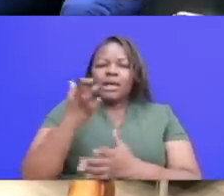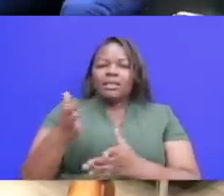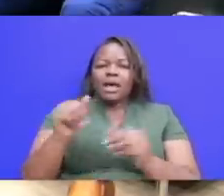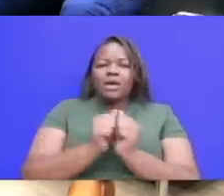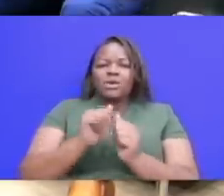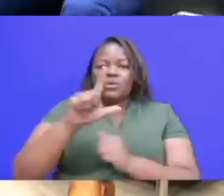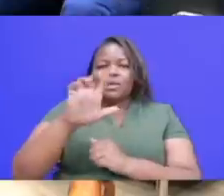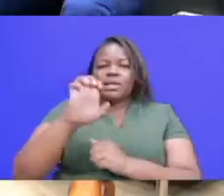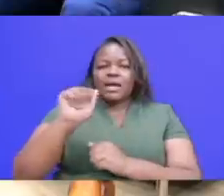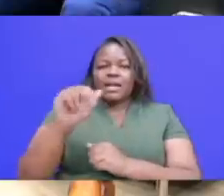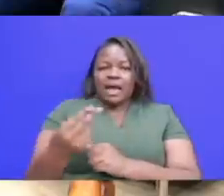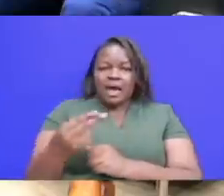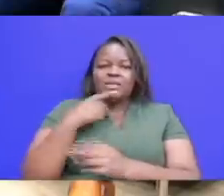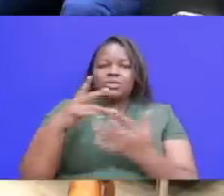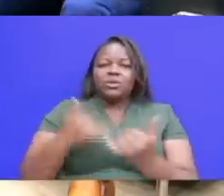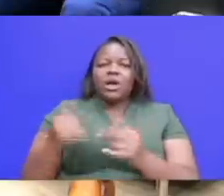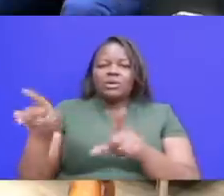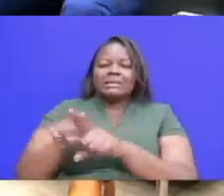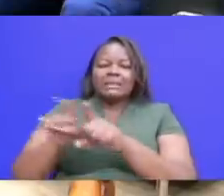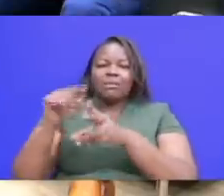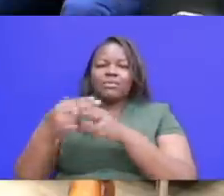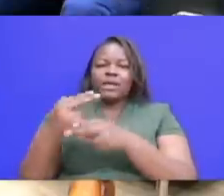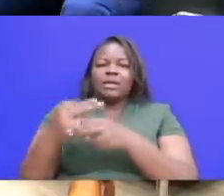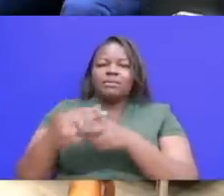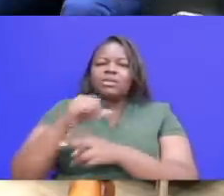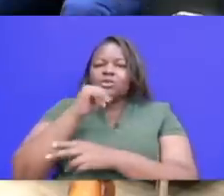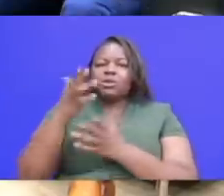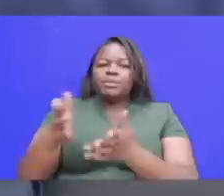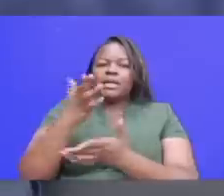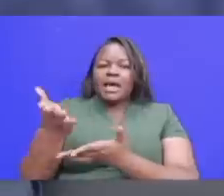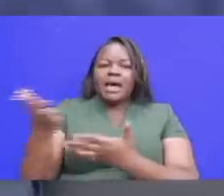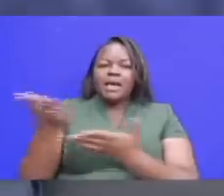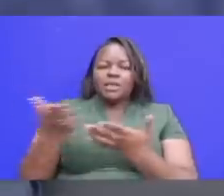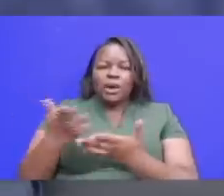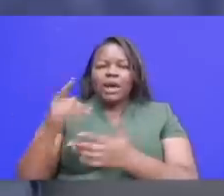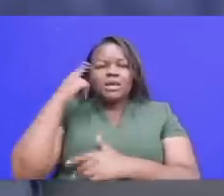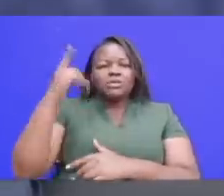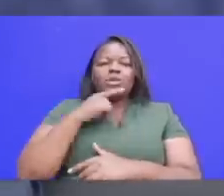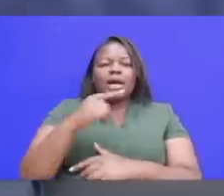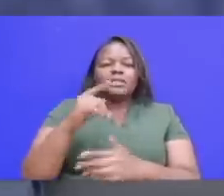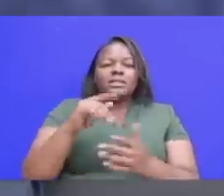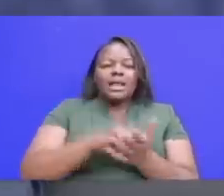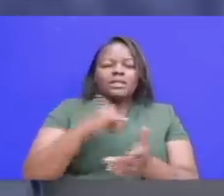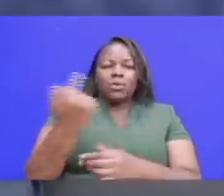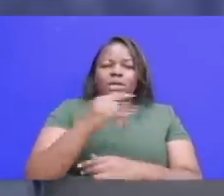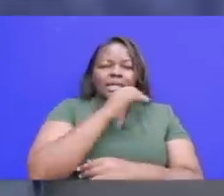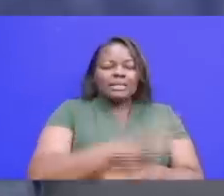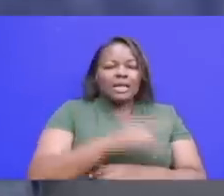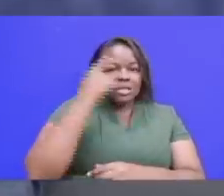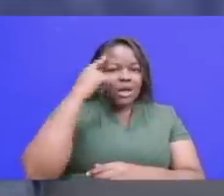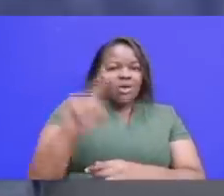So even the name should not feature anywhere. Amen. That it is only the sons of the